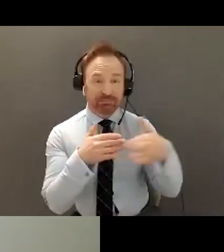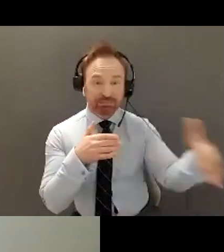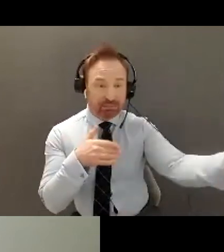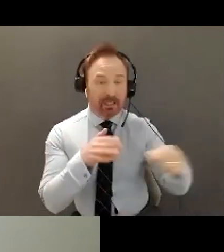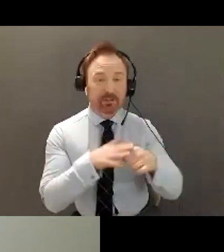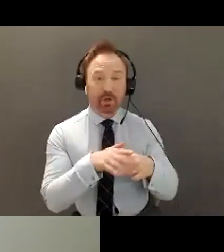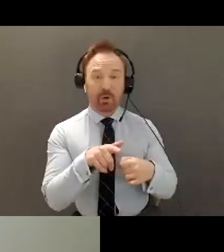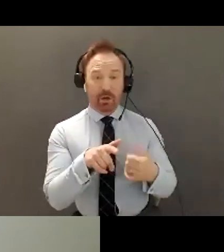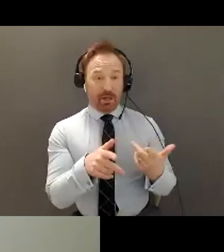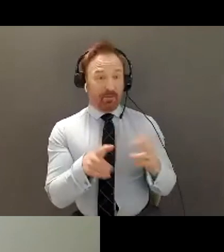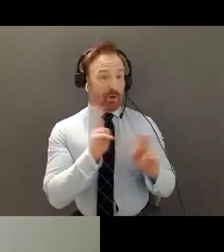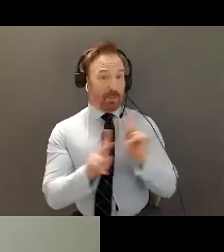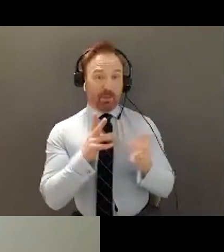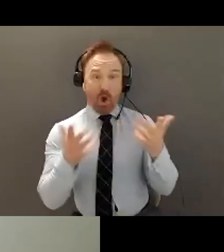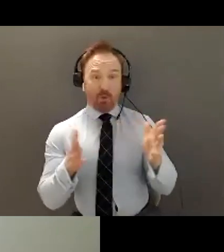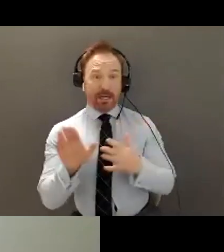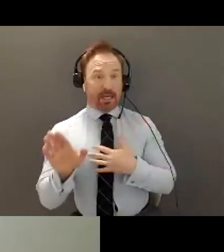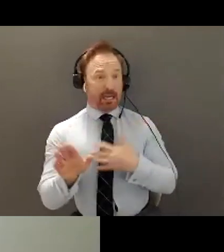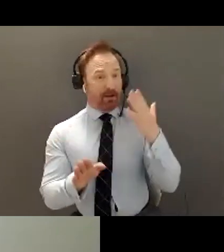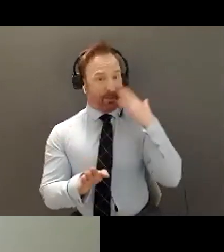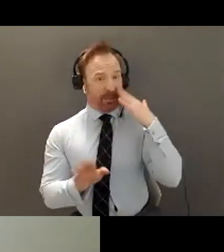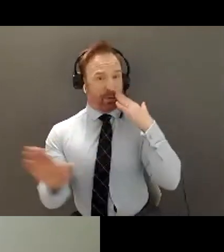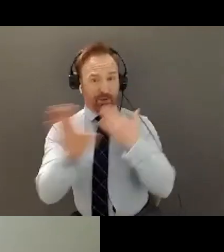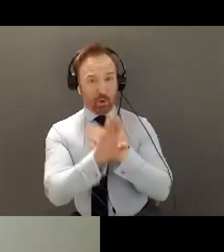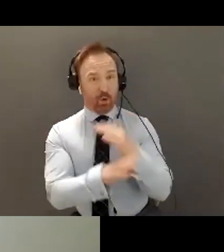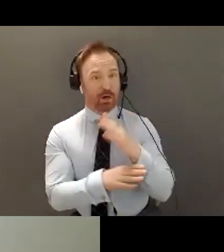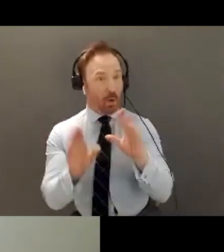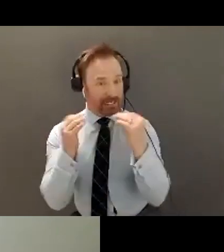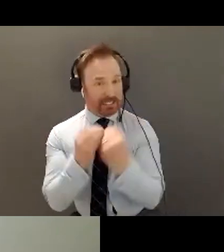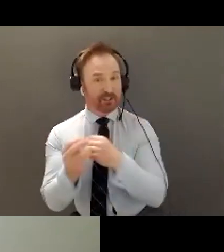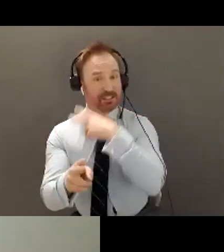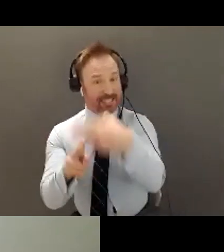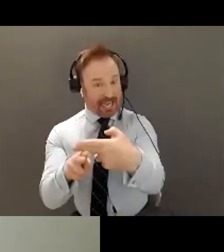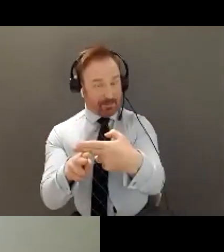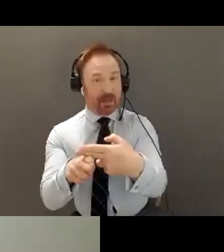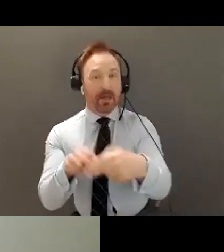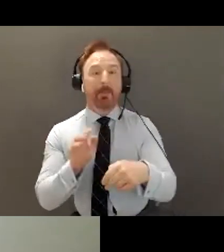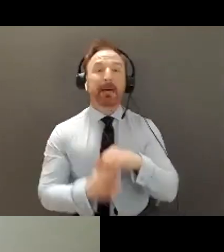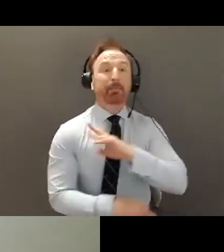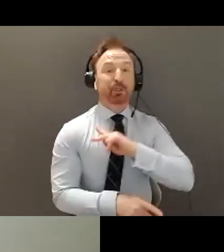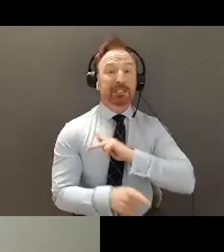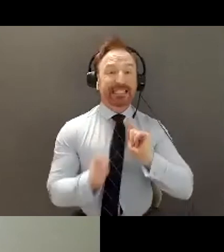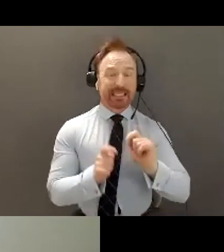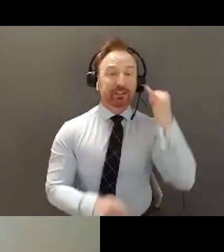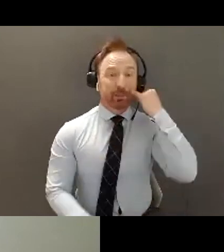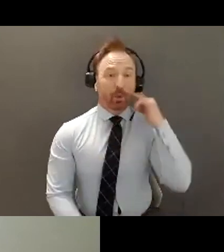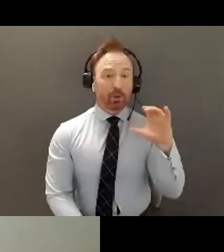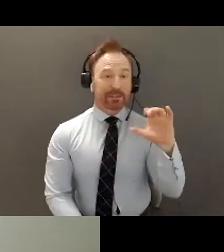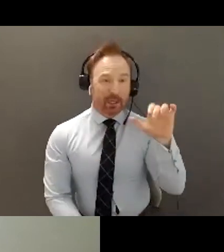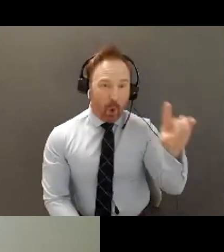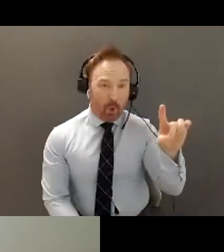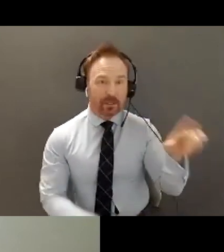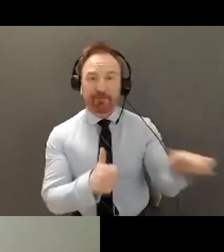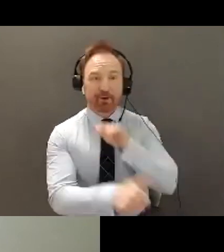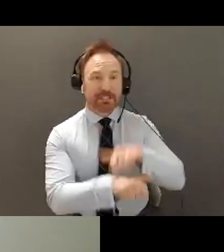leads or people who already know your organization. The only sense that I say to go personalized is when we're going cold, when we're targeting someone,